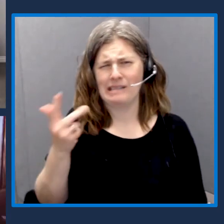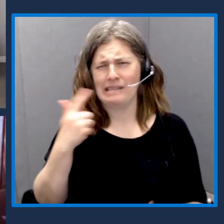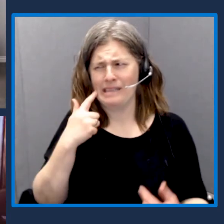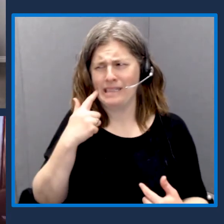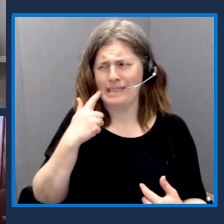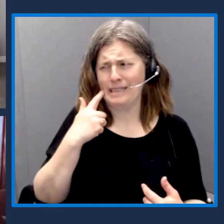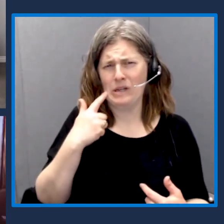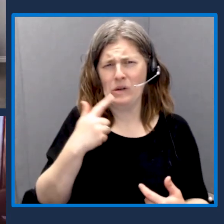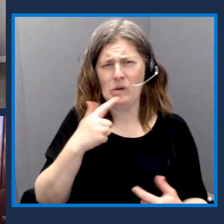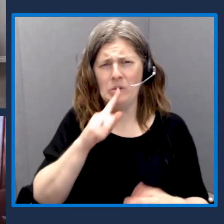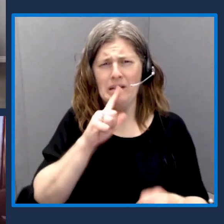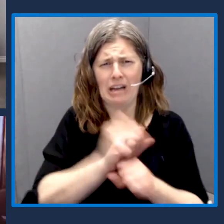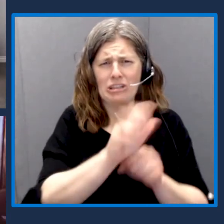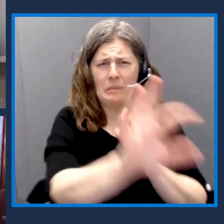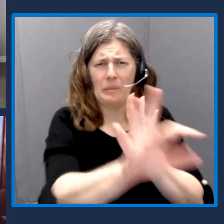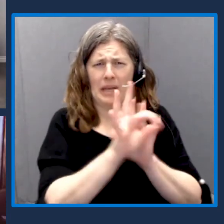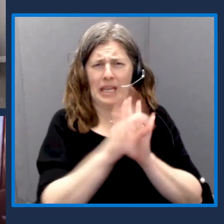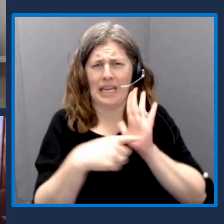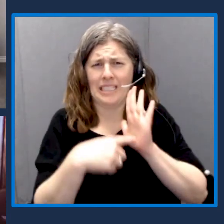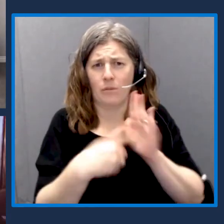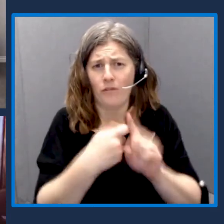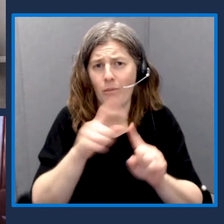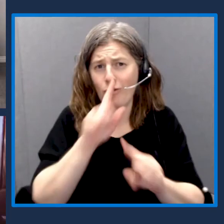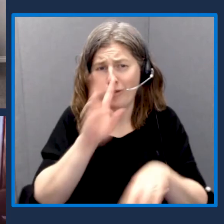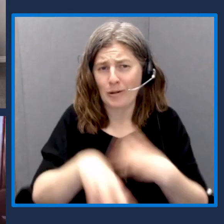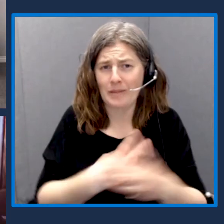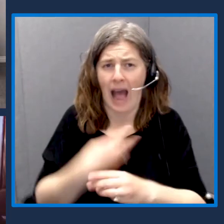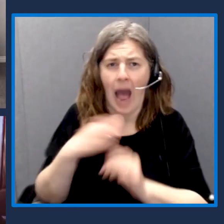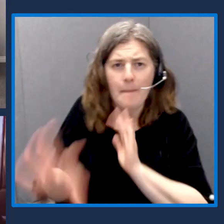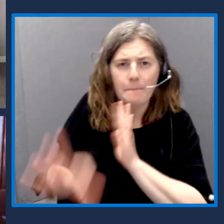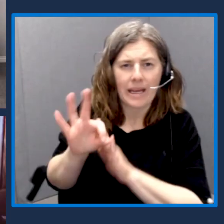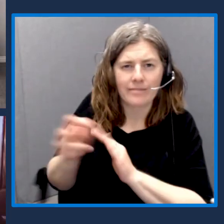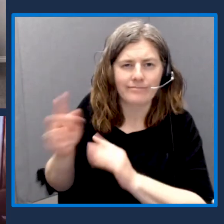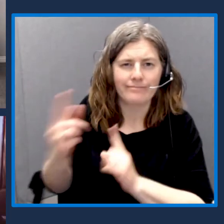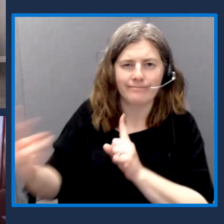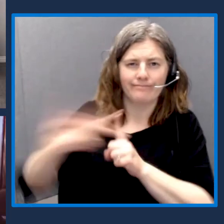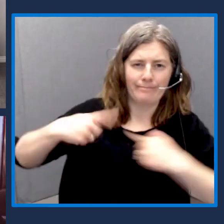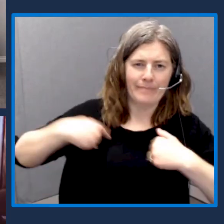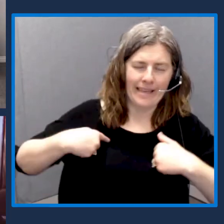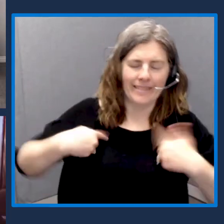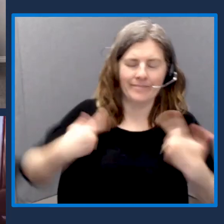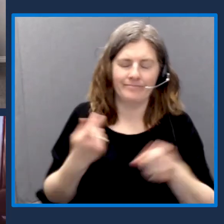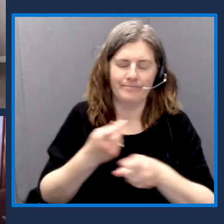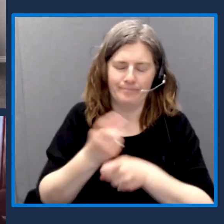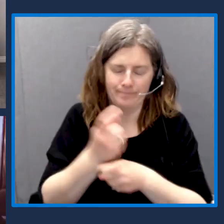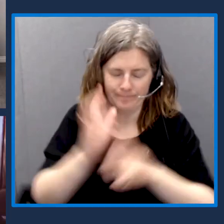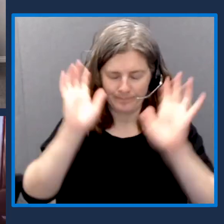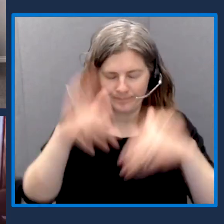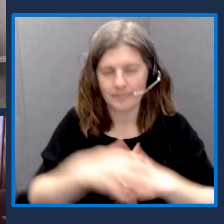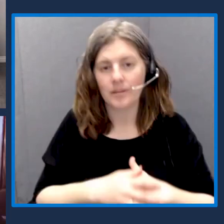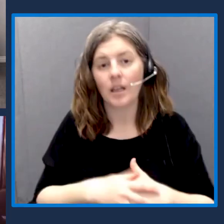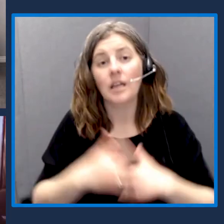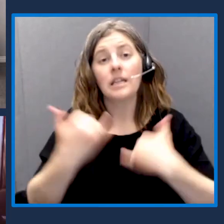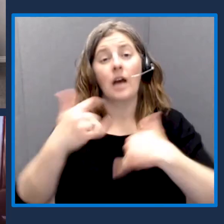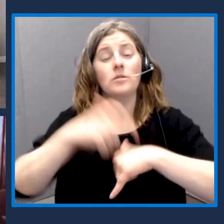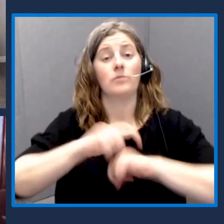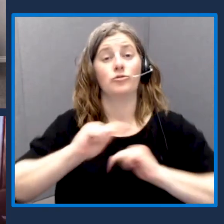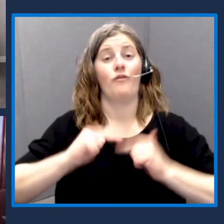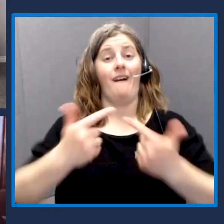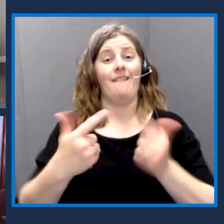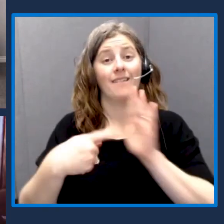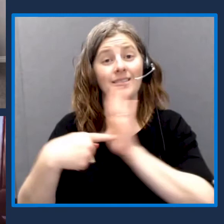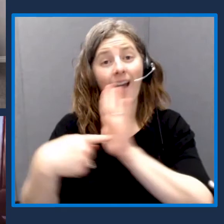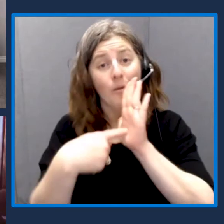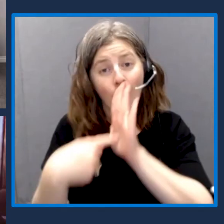their actual real world. I got the short straw, so but kidding aside, it's time to give you an example from